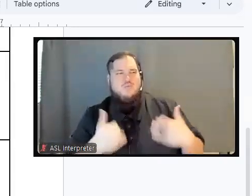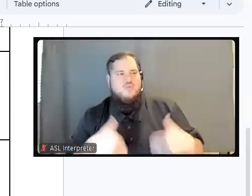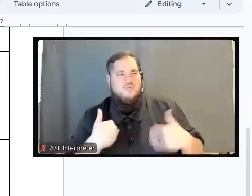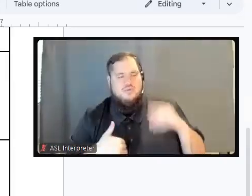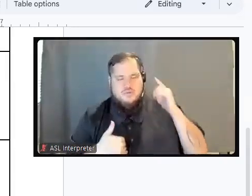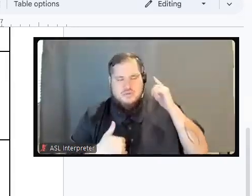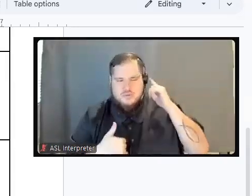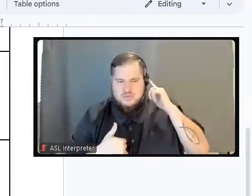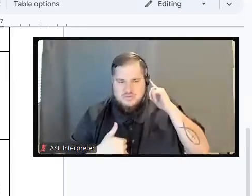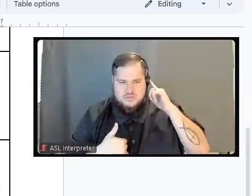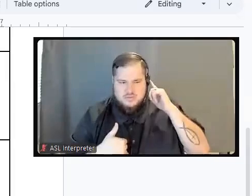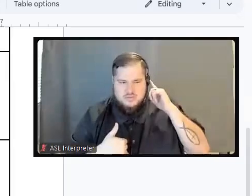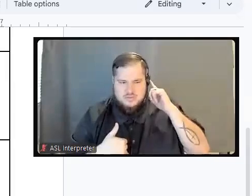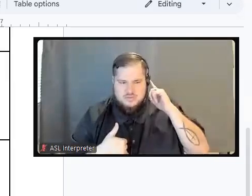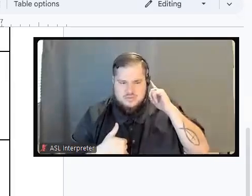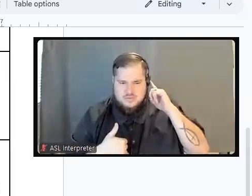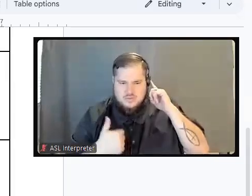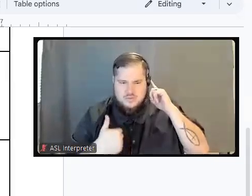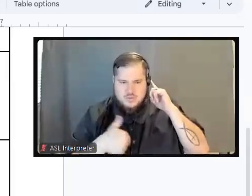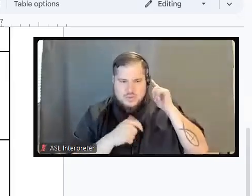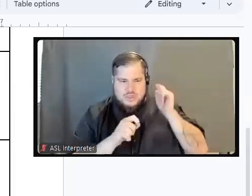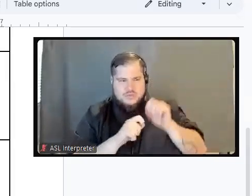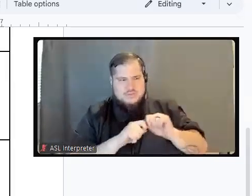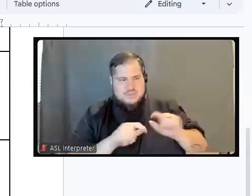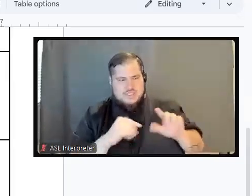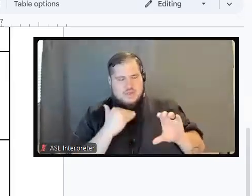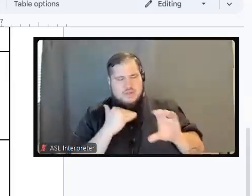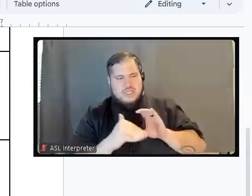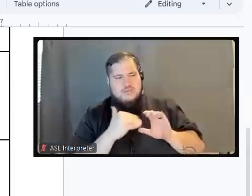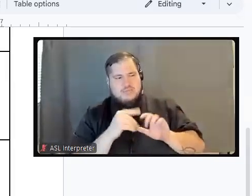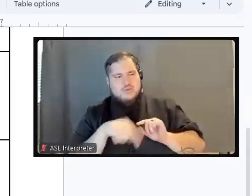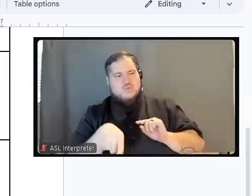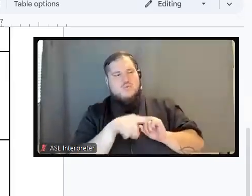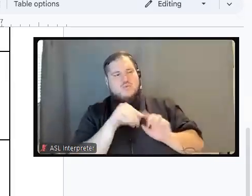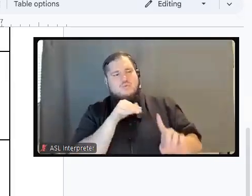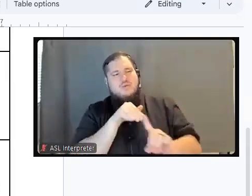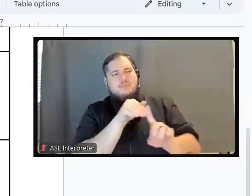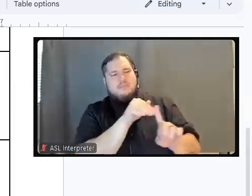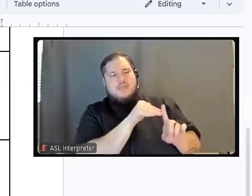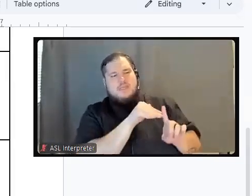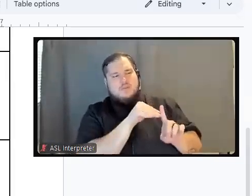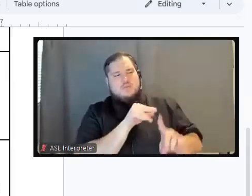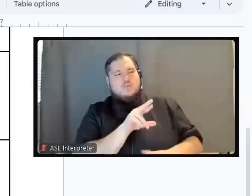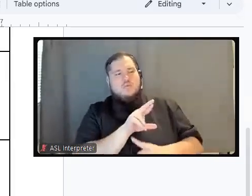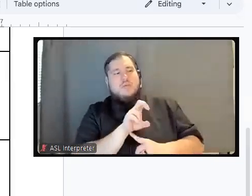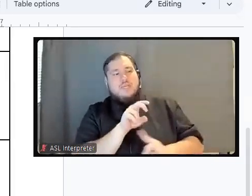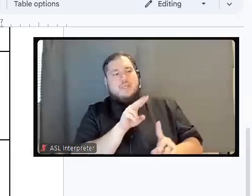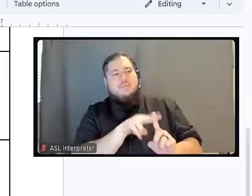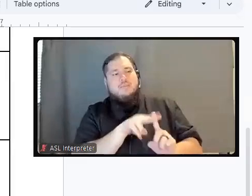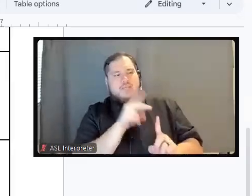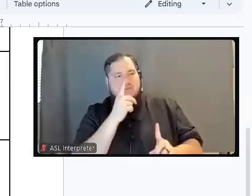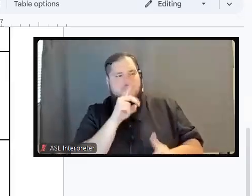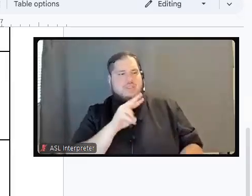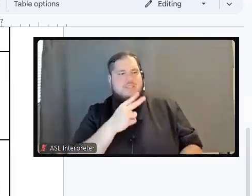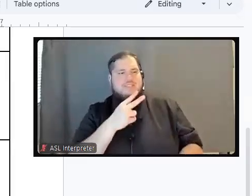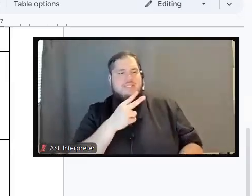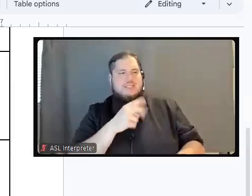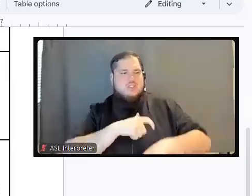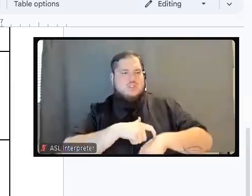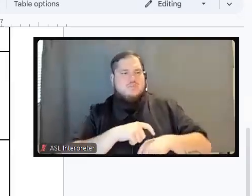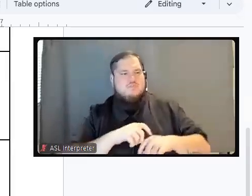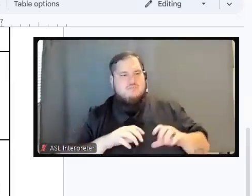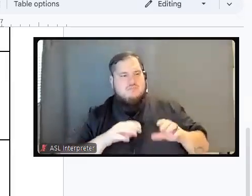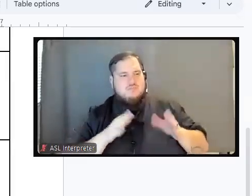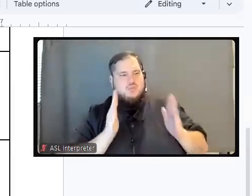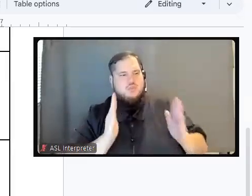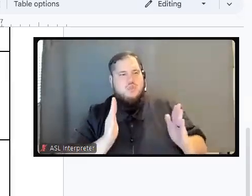inaugural council, we've sent out a couple of emails to you all reminding you to reapply for that second term. So far, there is only